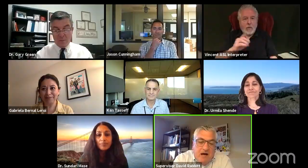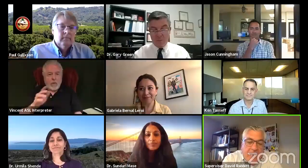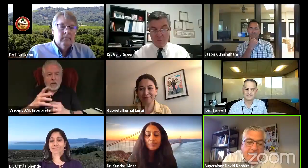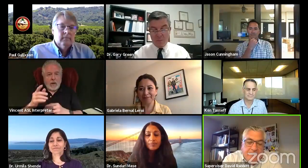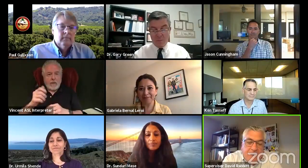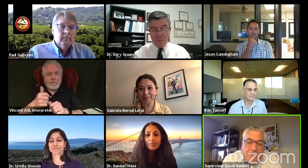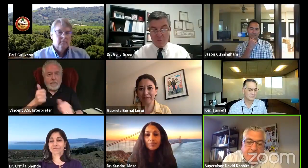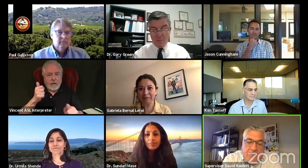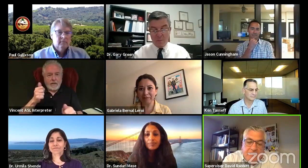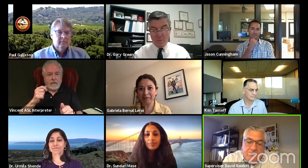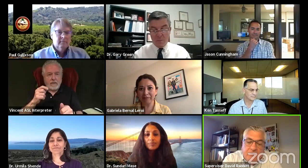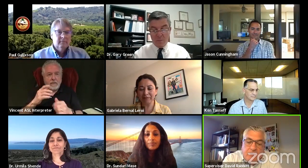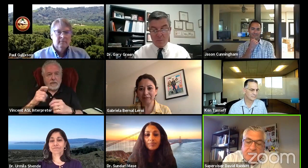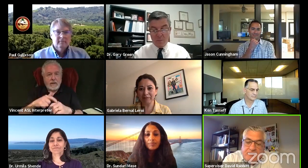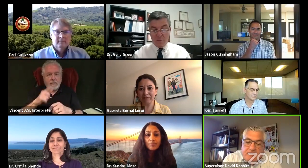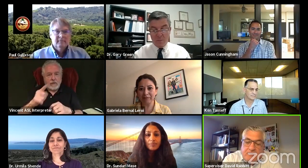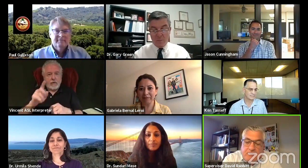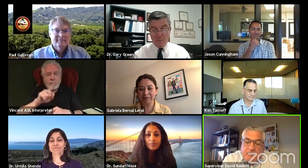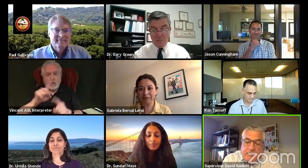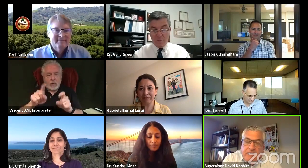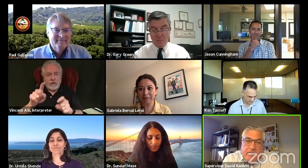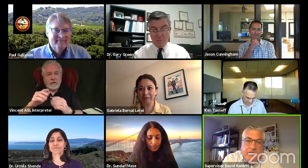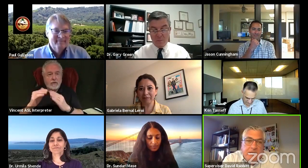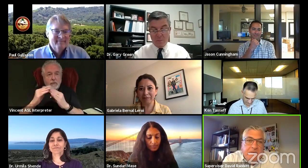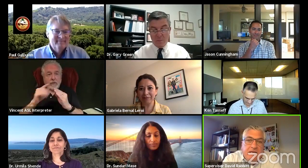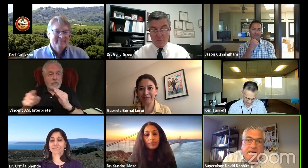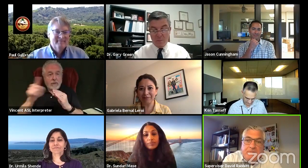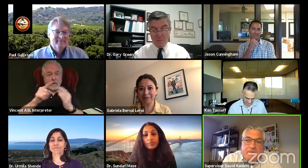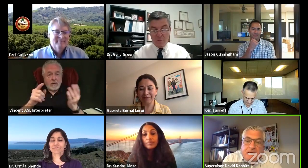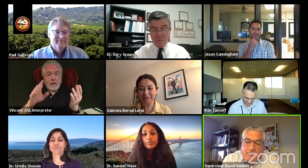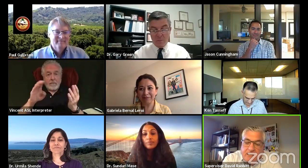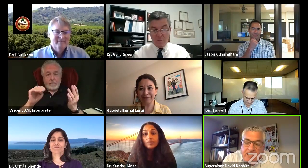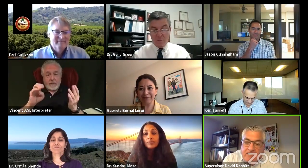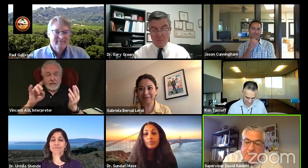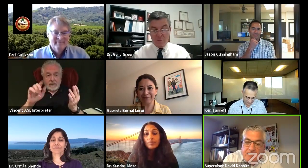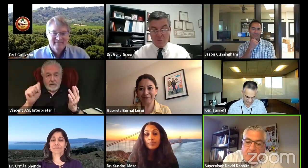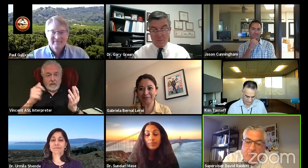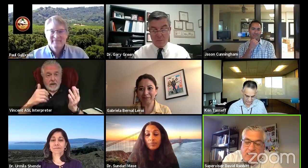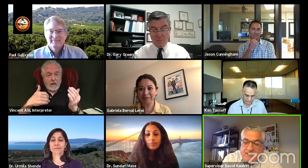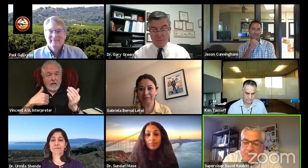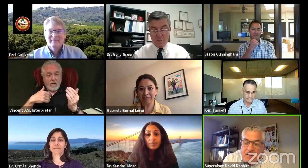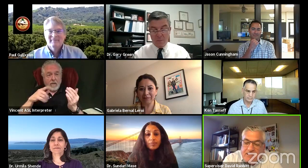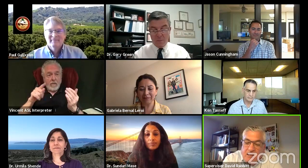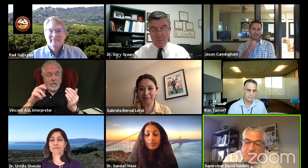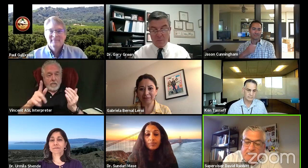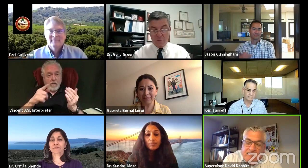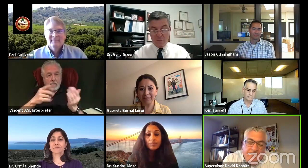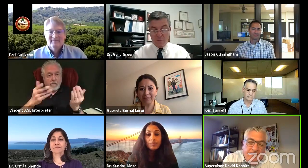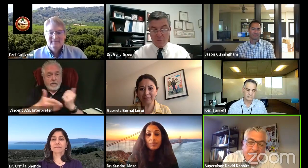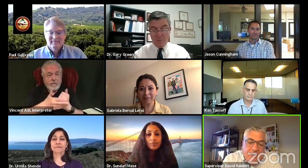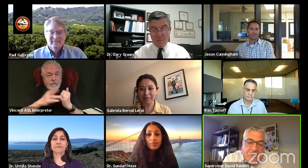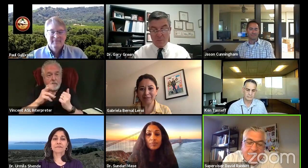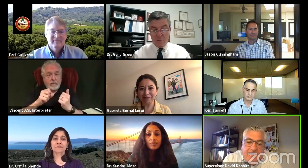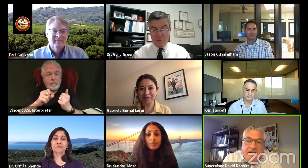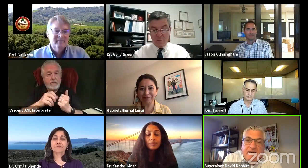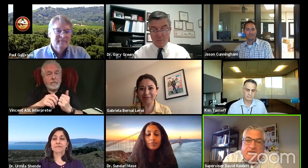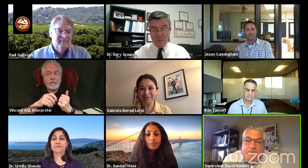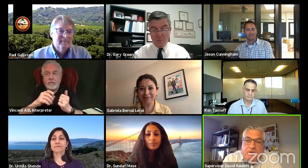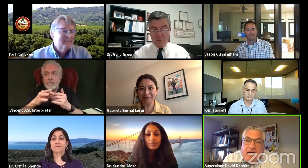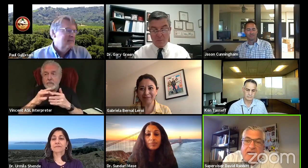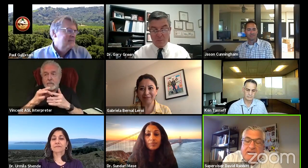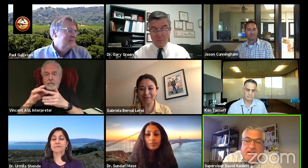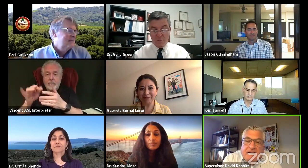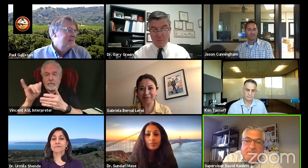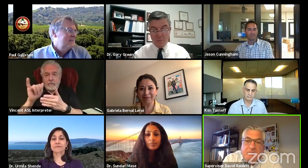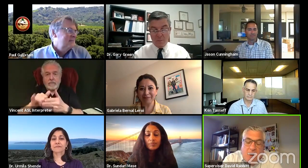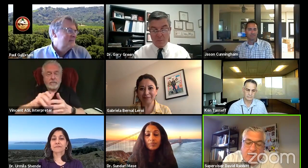little behind and it's probably time to go to questions from the community and media. And we have Paul Gullickson back to help us guide us